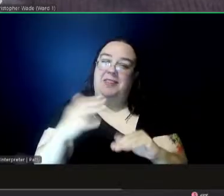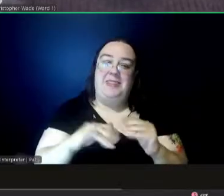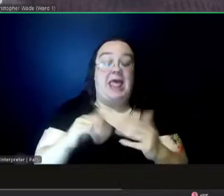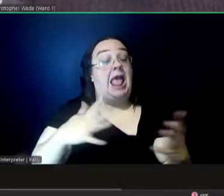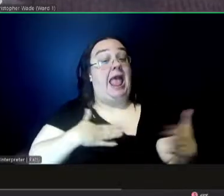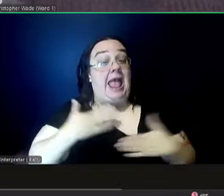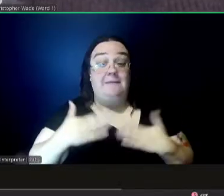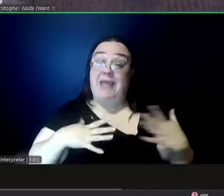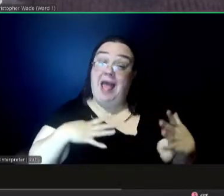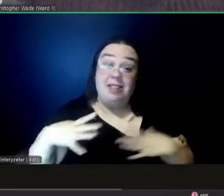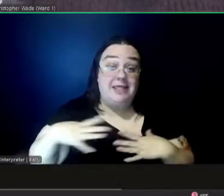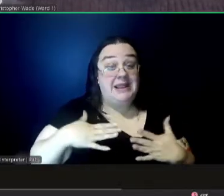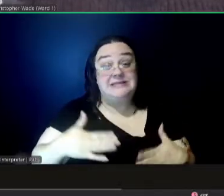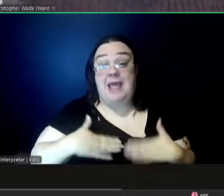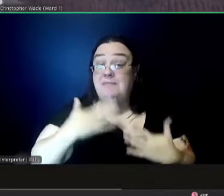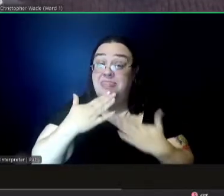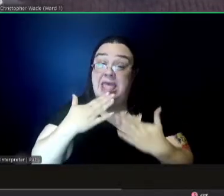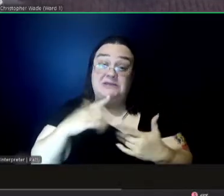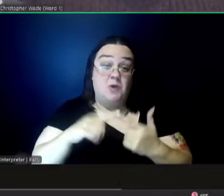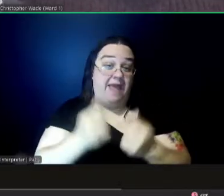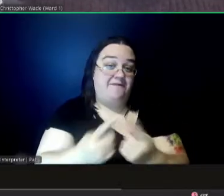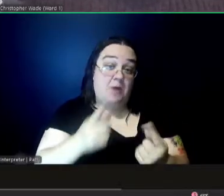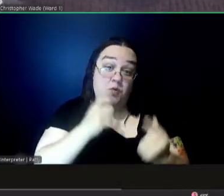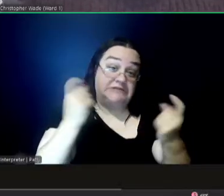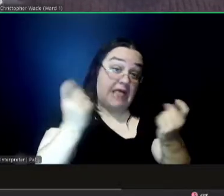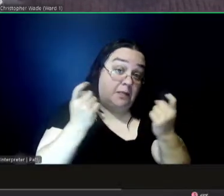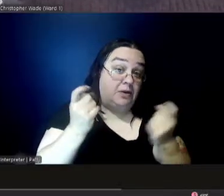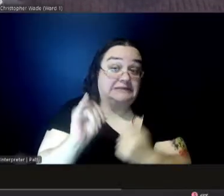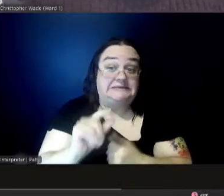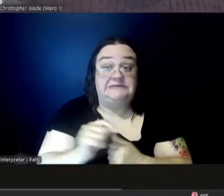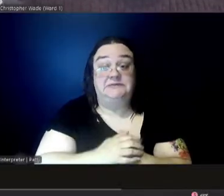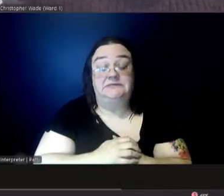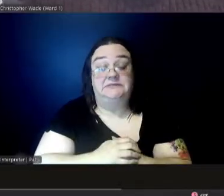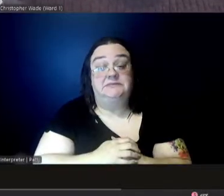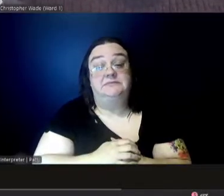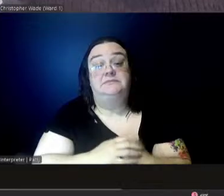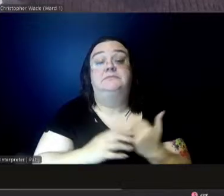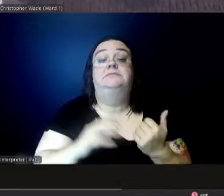Happy Thanksgiving to everybody if you celebrate. Thank you.